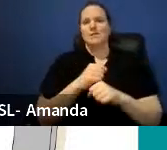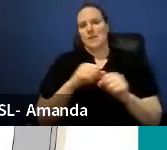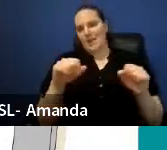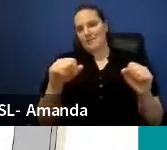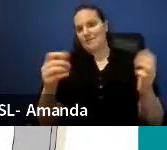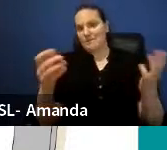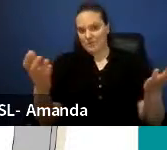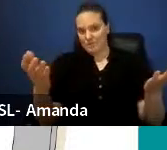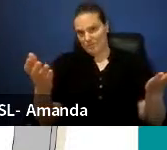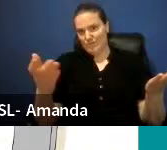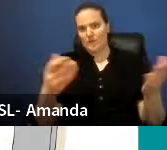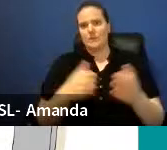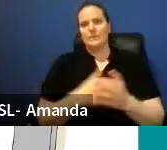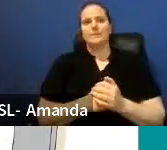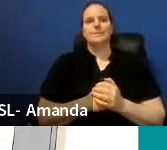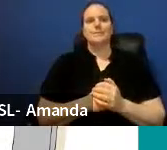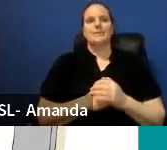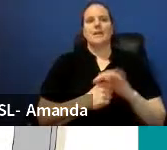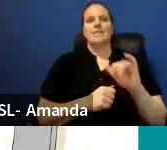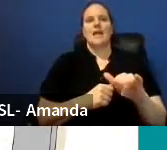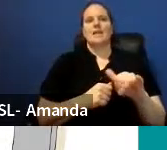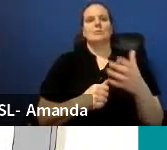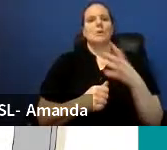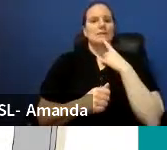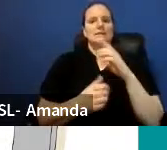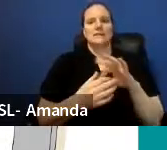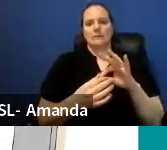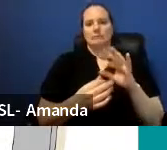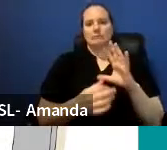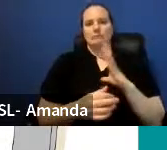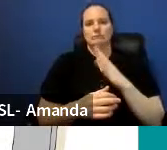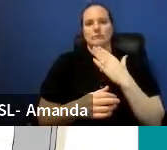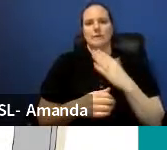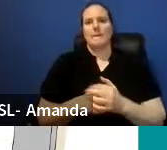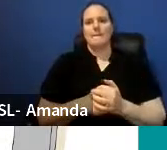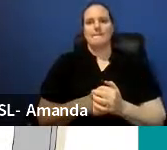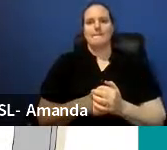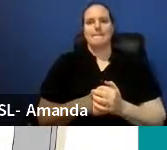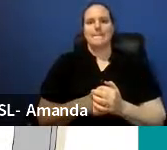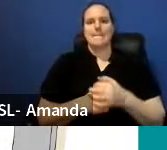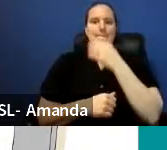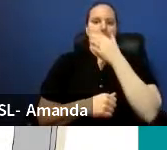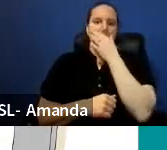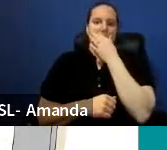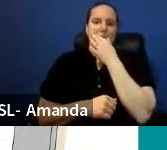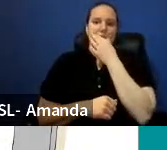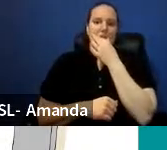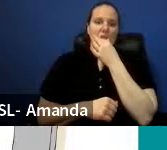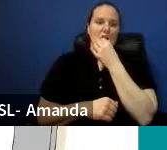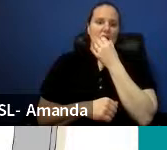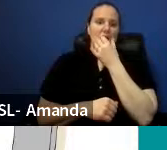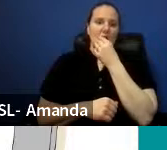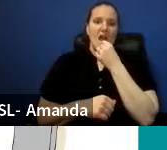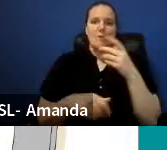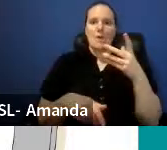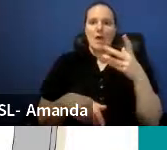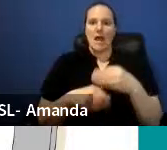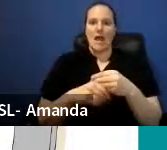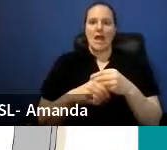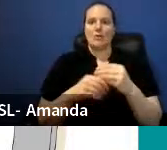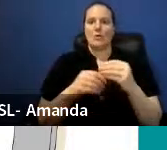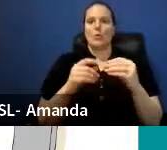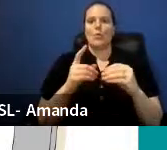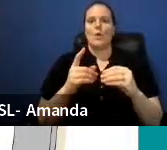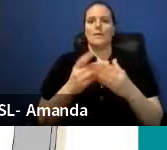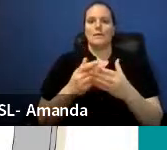default. And that's all I had. Thank you. Great. And I guess I'm just going to jump in. There is one thing I forgot. This is the